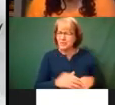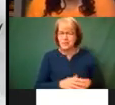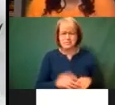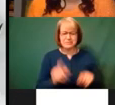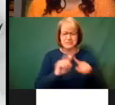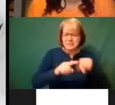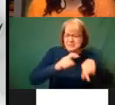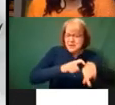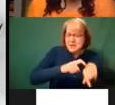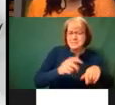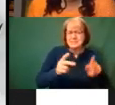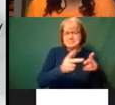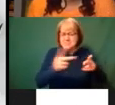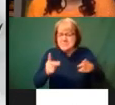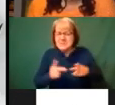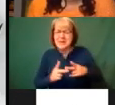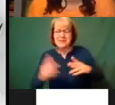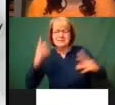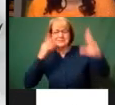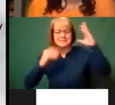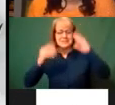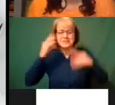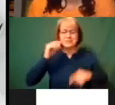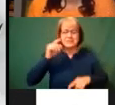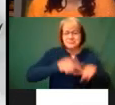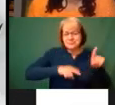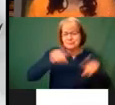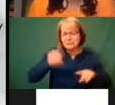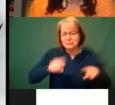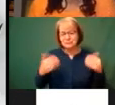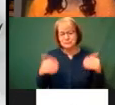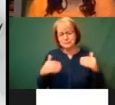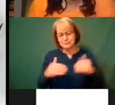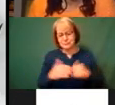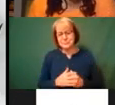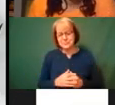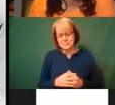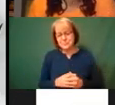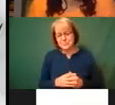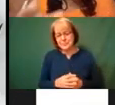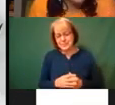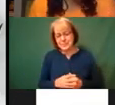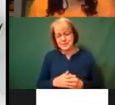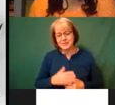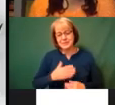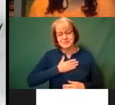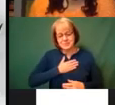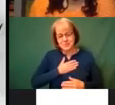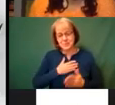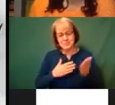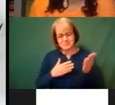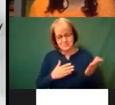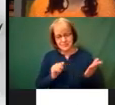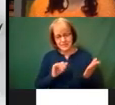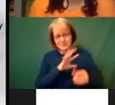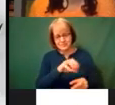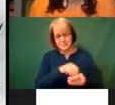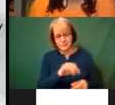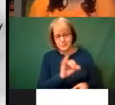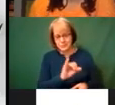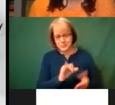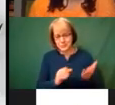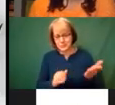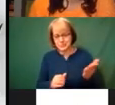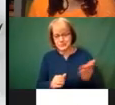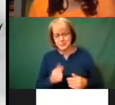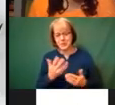places, of experiences, as well as people that I wish weren't in my head, but that's there too. And I just kind of wanted to